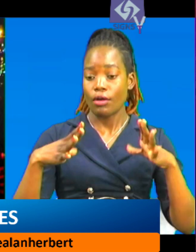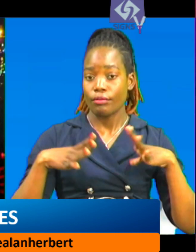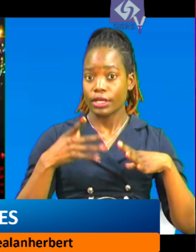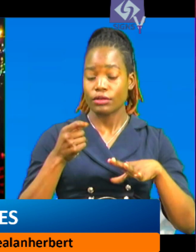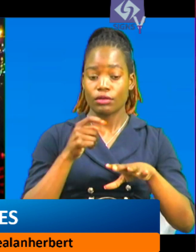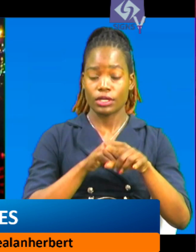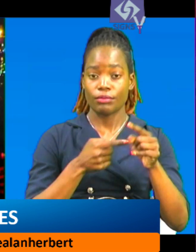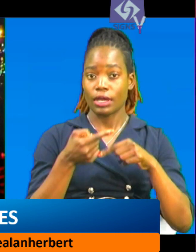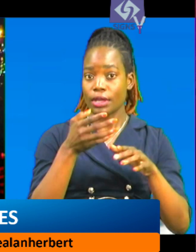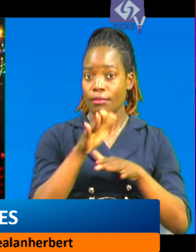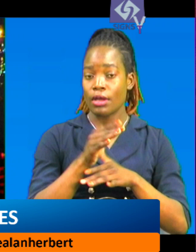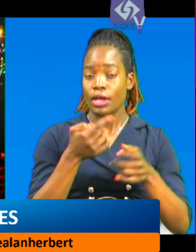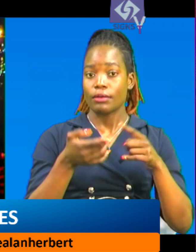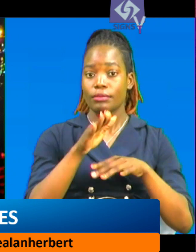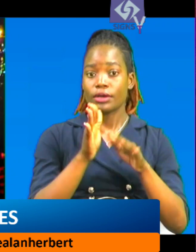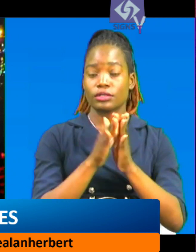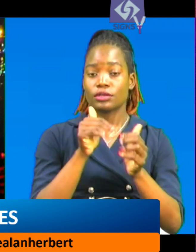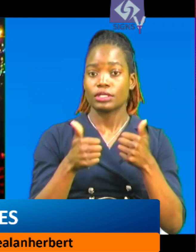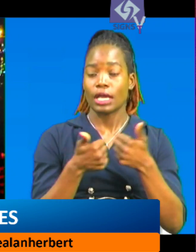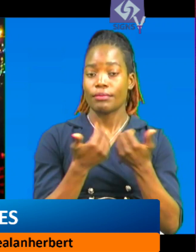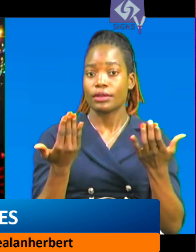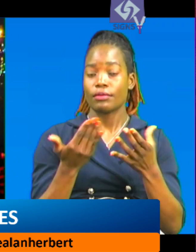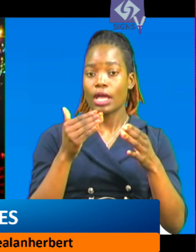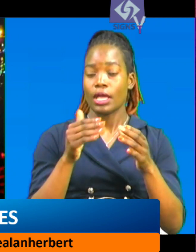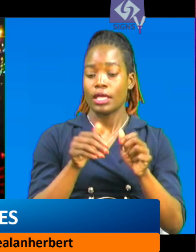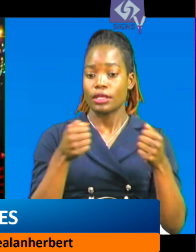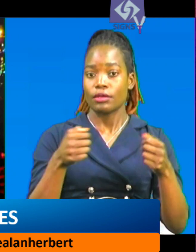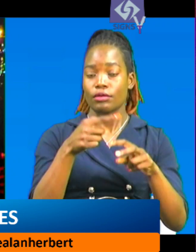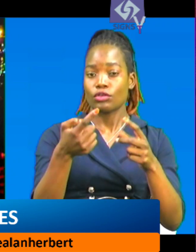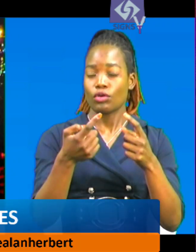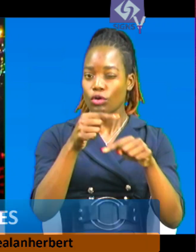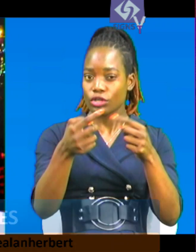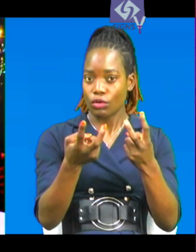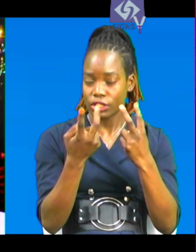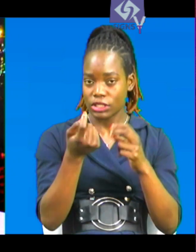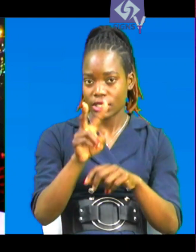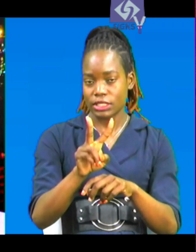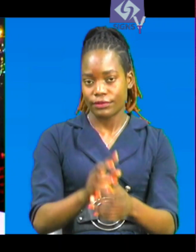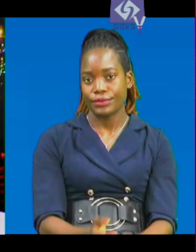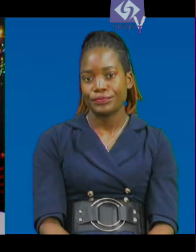A break. When we come back, we're coming back with stories that are making headlines in the dailies. Keep it science.